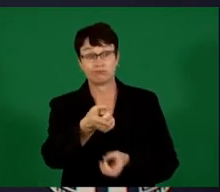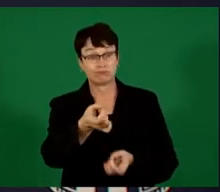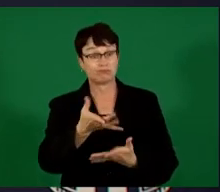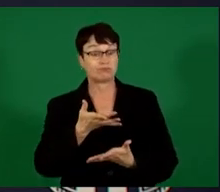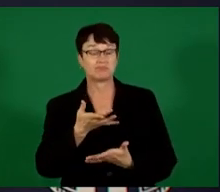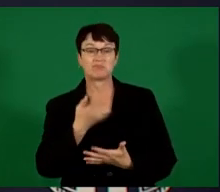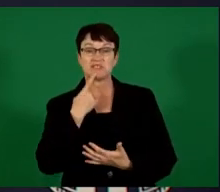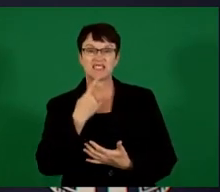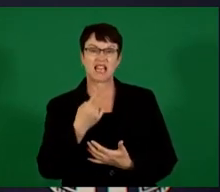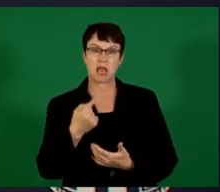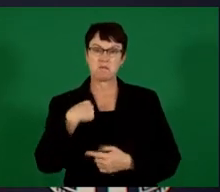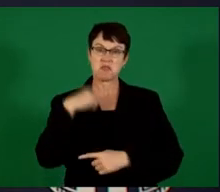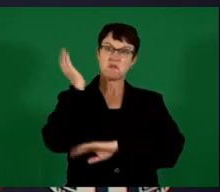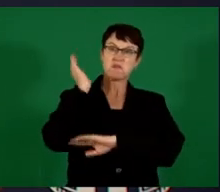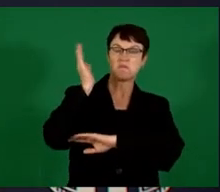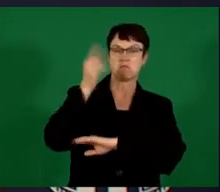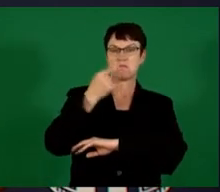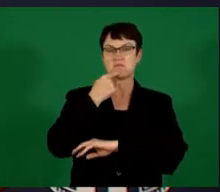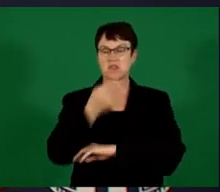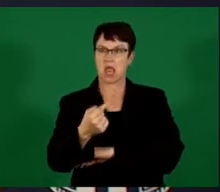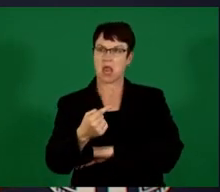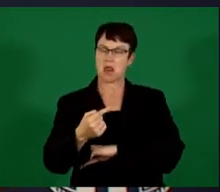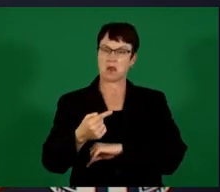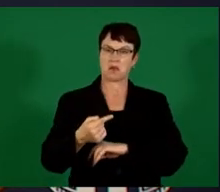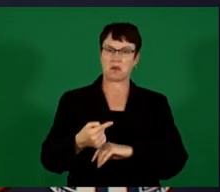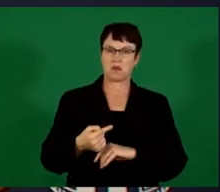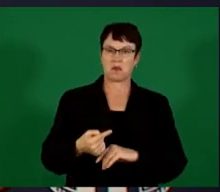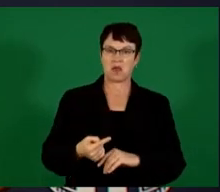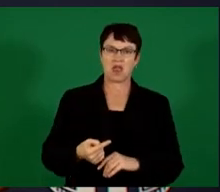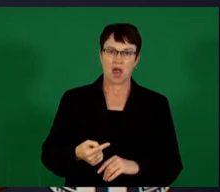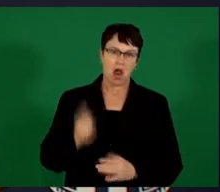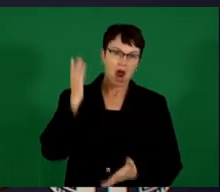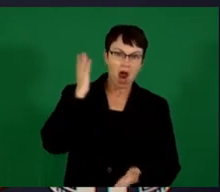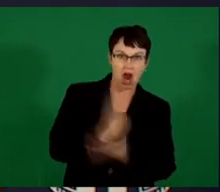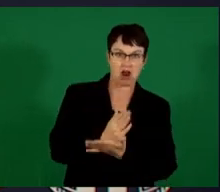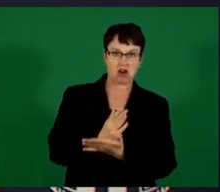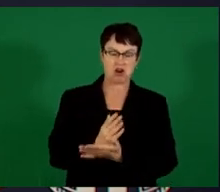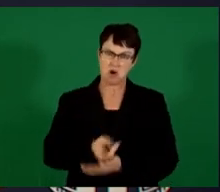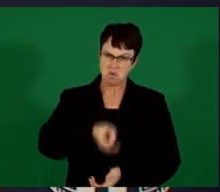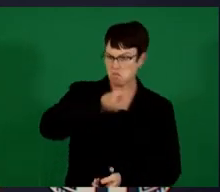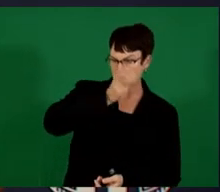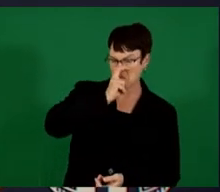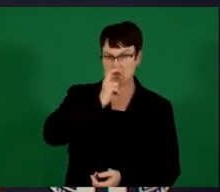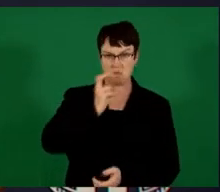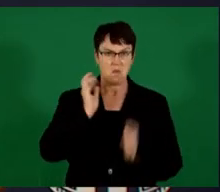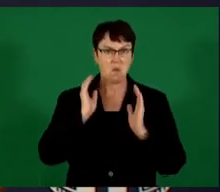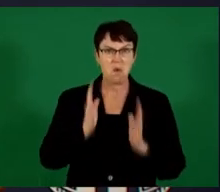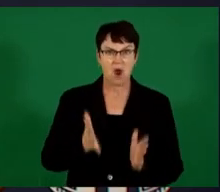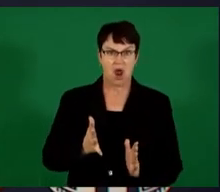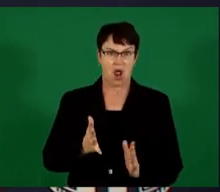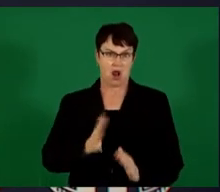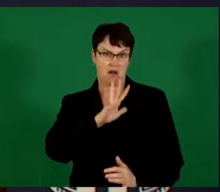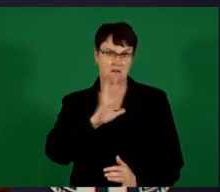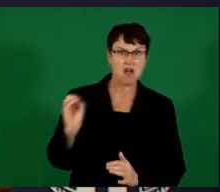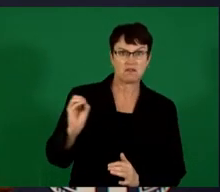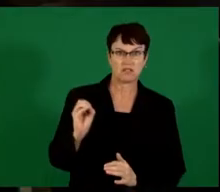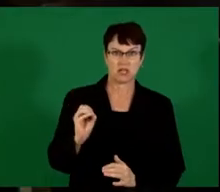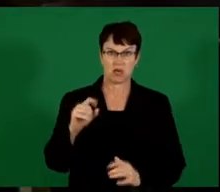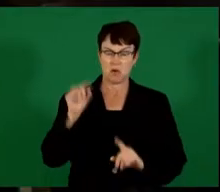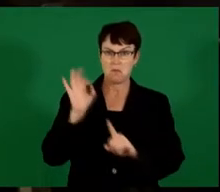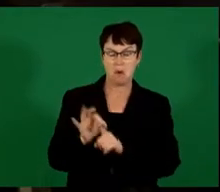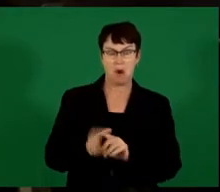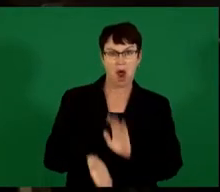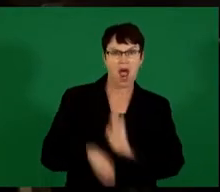the tone of the statement was such that you really meant business, and we thought that you were going to do more than what you have